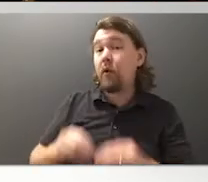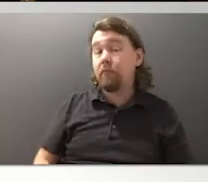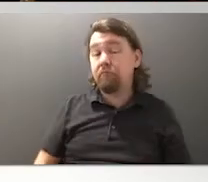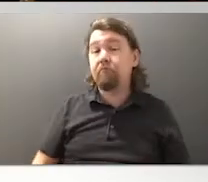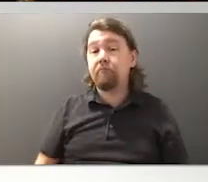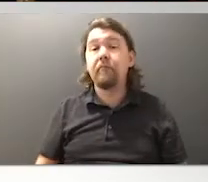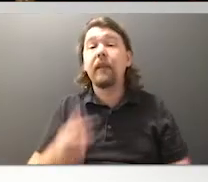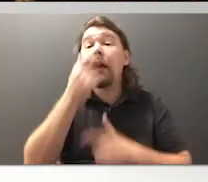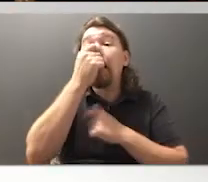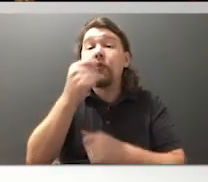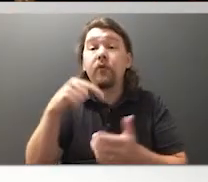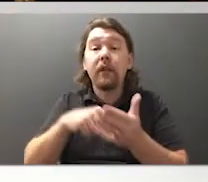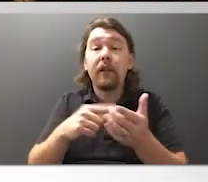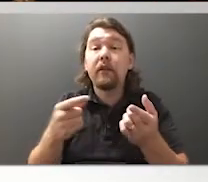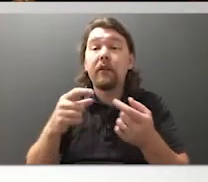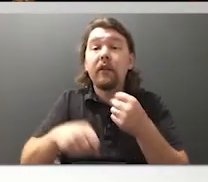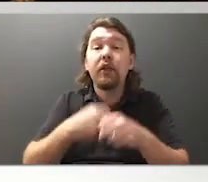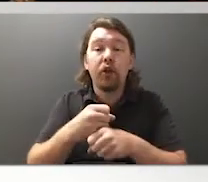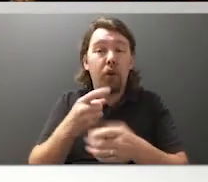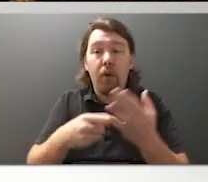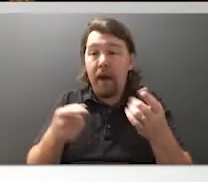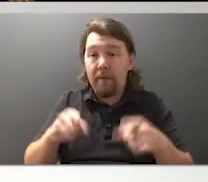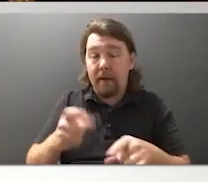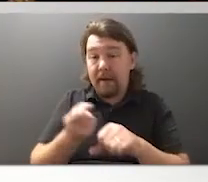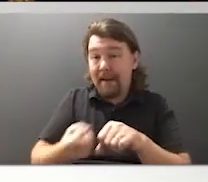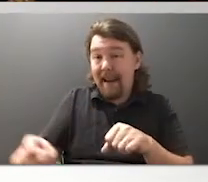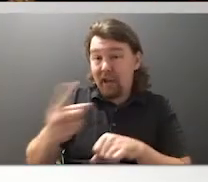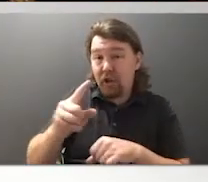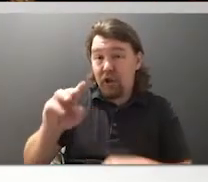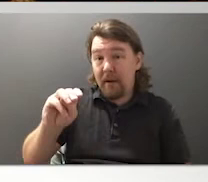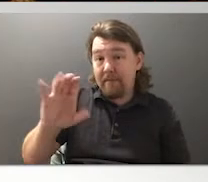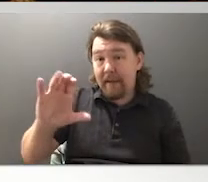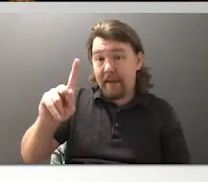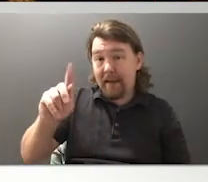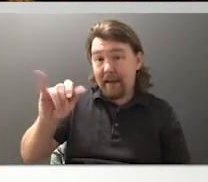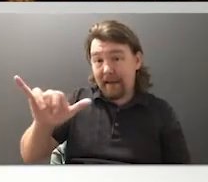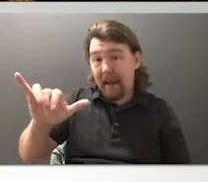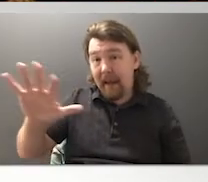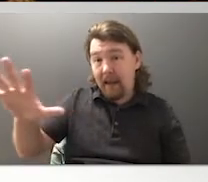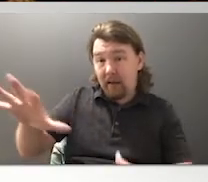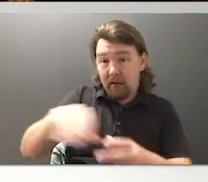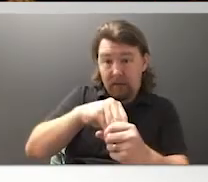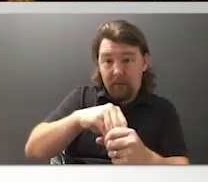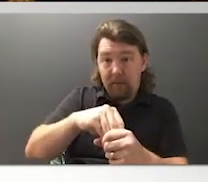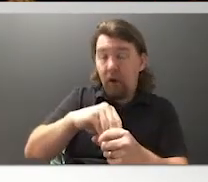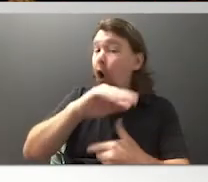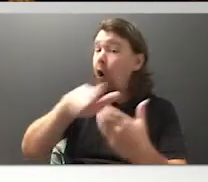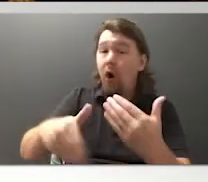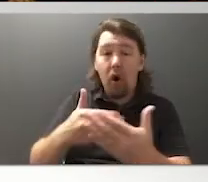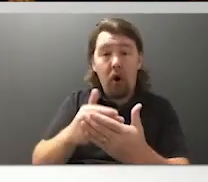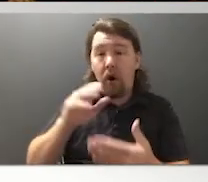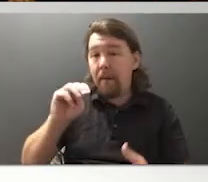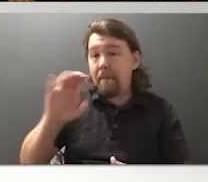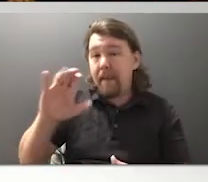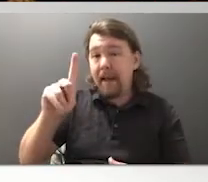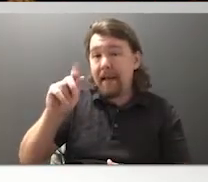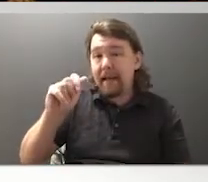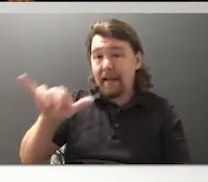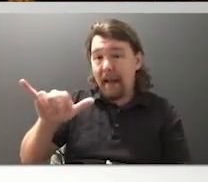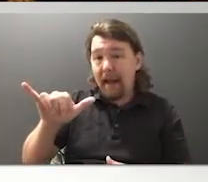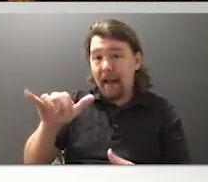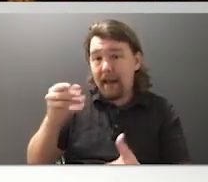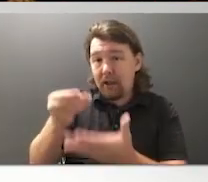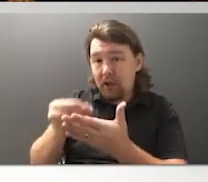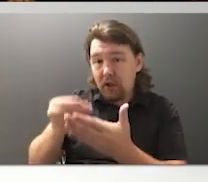they did. Next year when McKay rolls over, all of those McKay scholarships will not